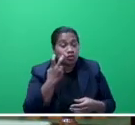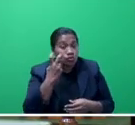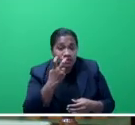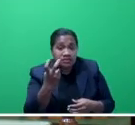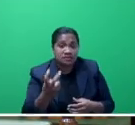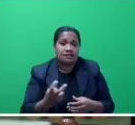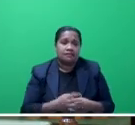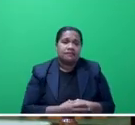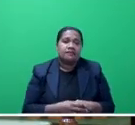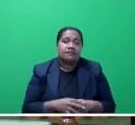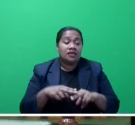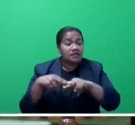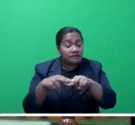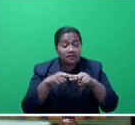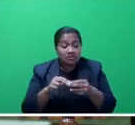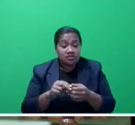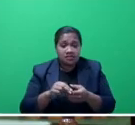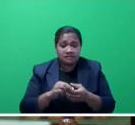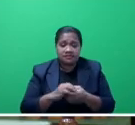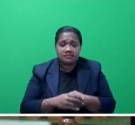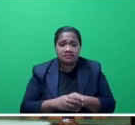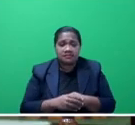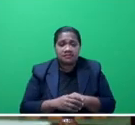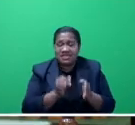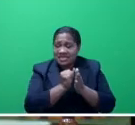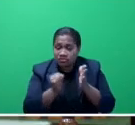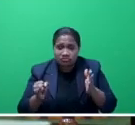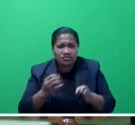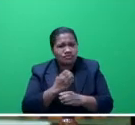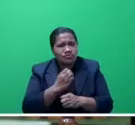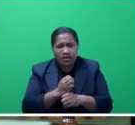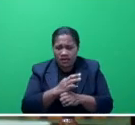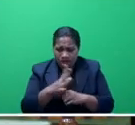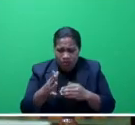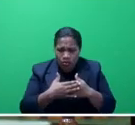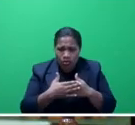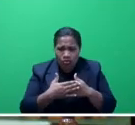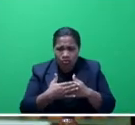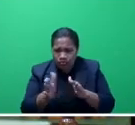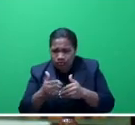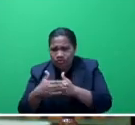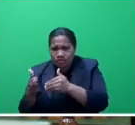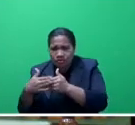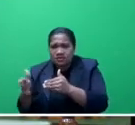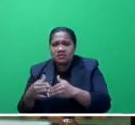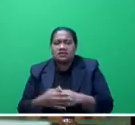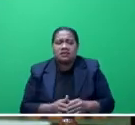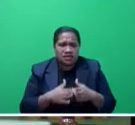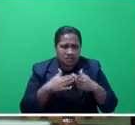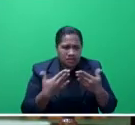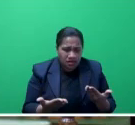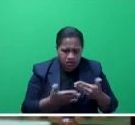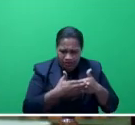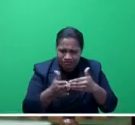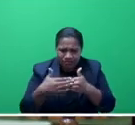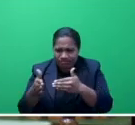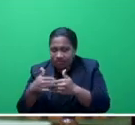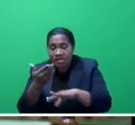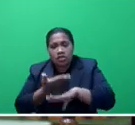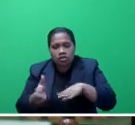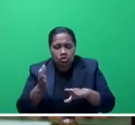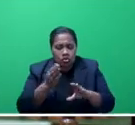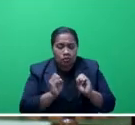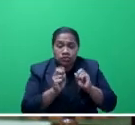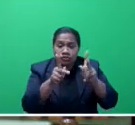the Fijians, the industry employees, for their recovery, and we are unlocking new opportunities in opportunity-rich sectors.